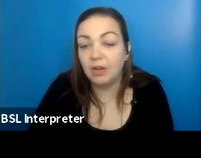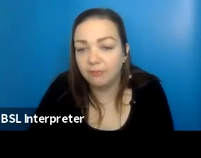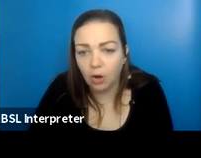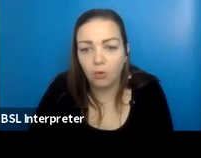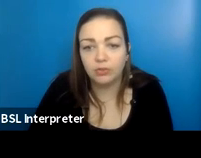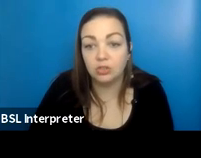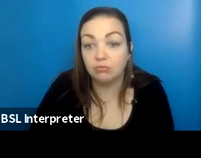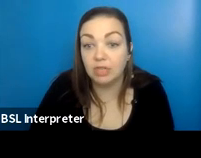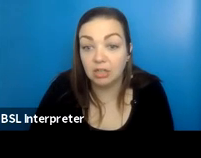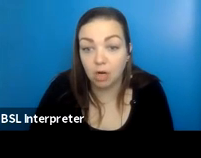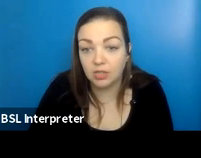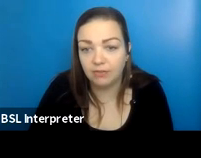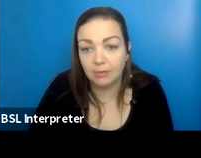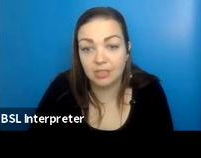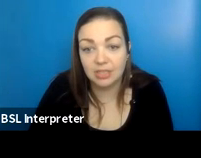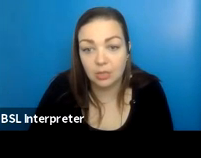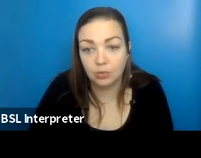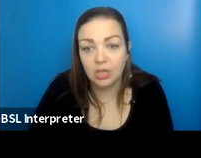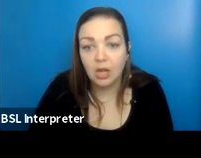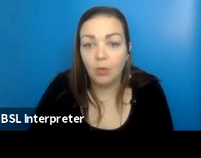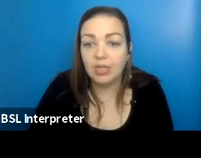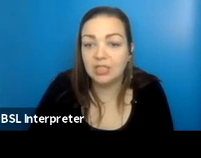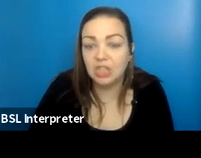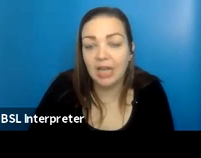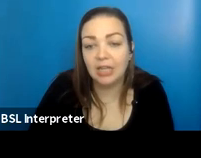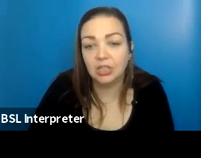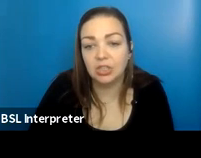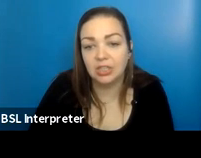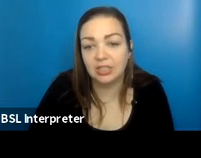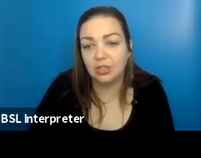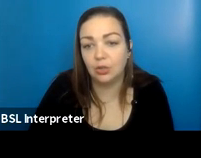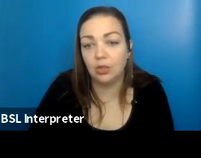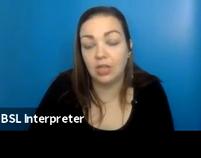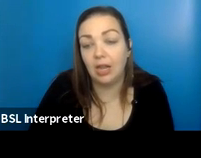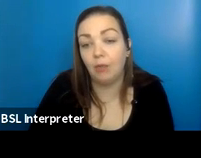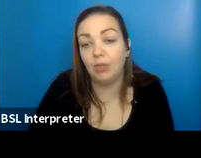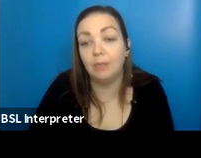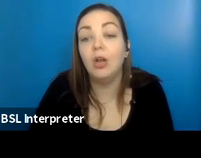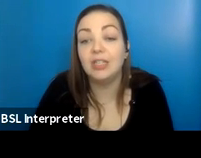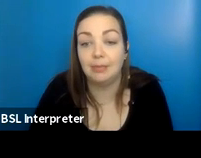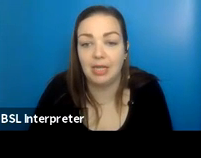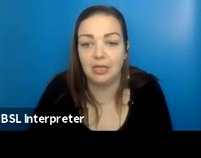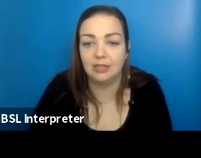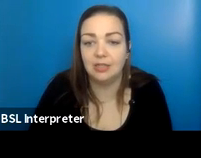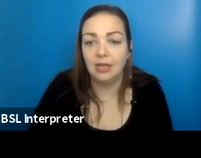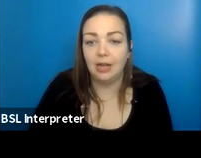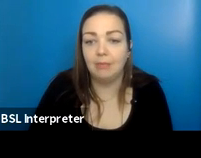to be involved and to really grow and develop the skills. We need to challenge this within policymakers, and